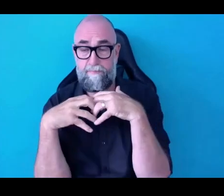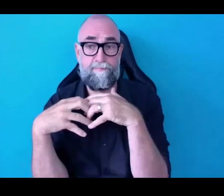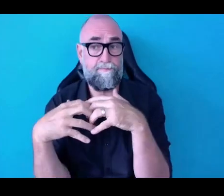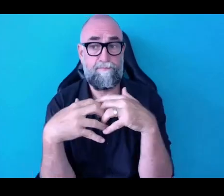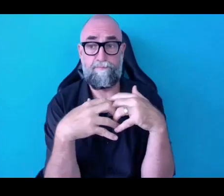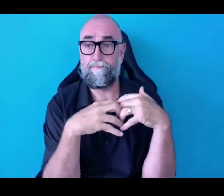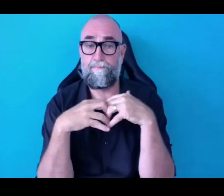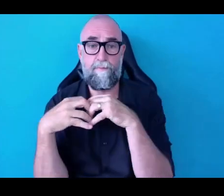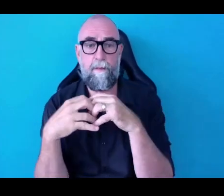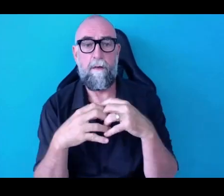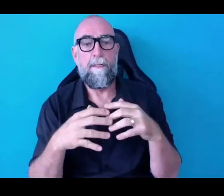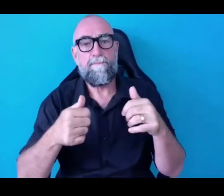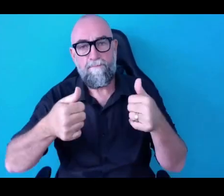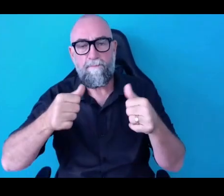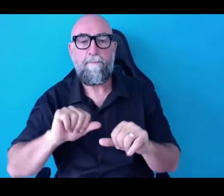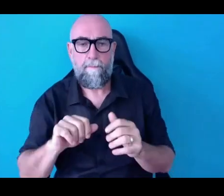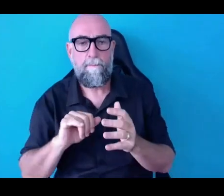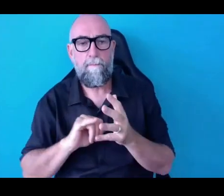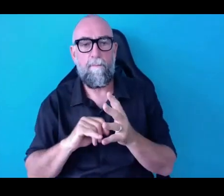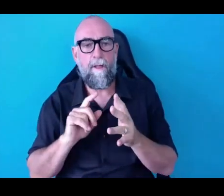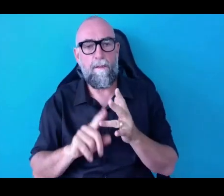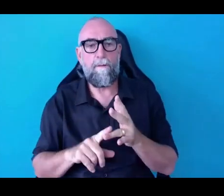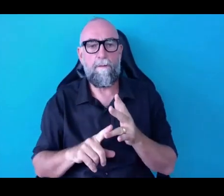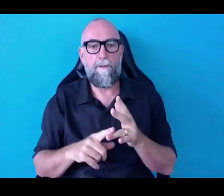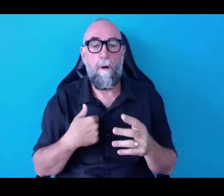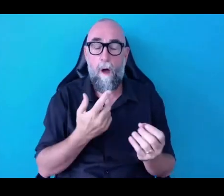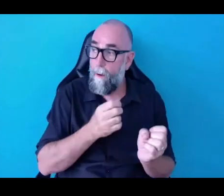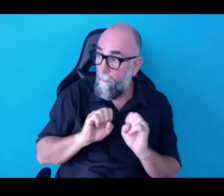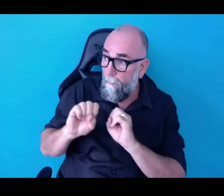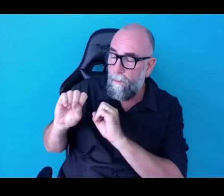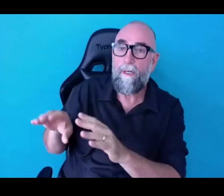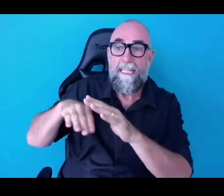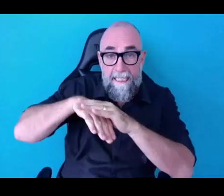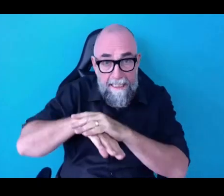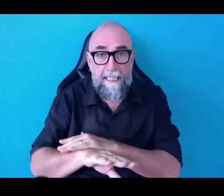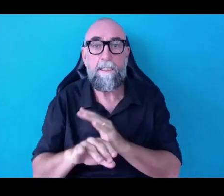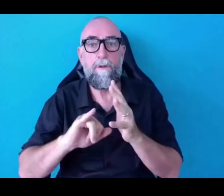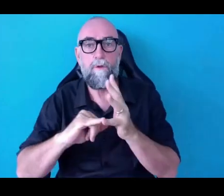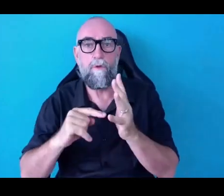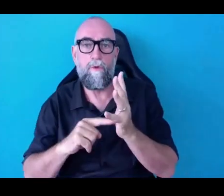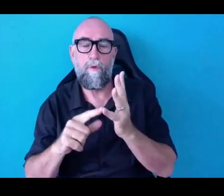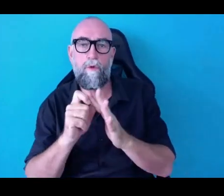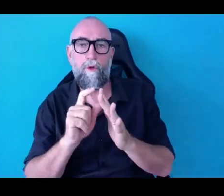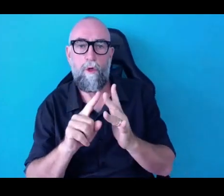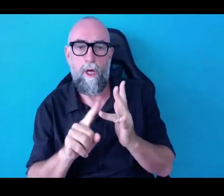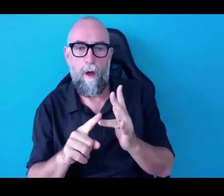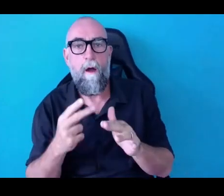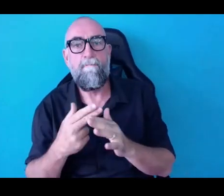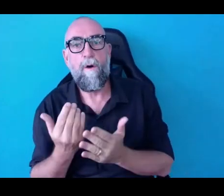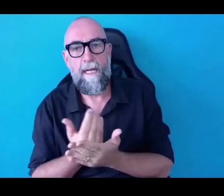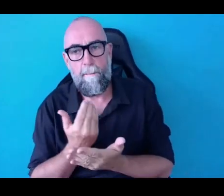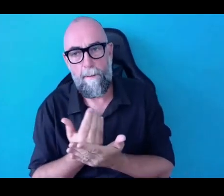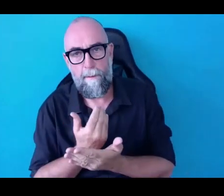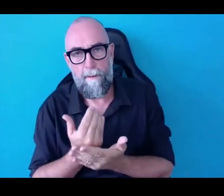So I took it, it was literally gone to the studio to be stored, where as an artist, any practicing artists know, studios do become a